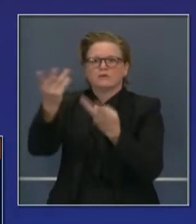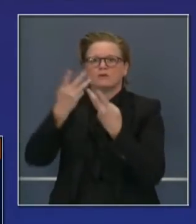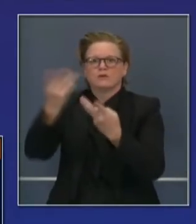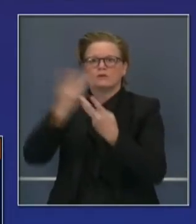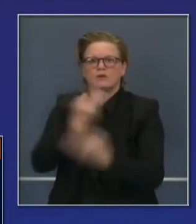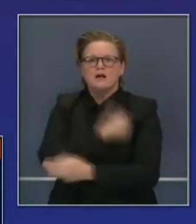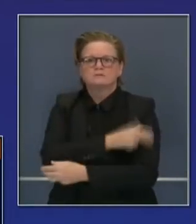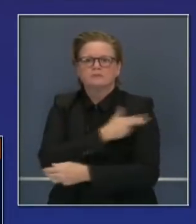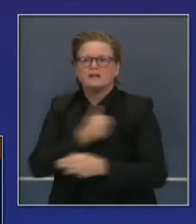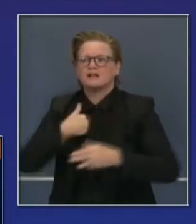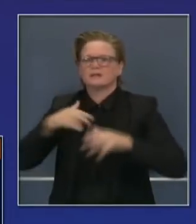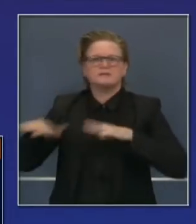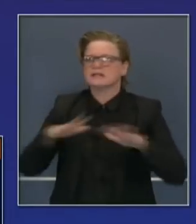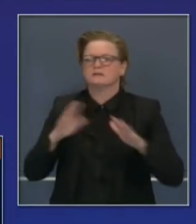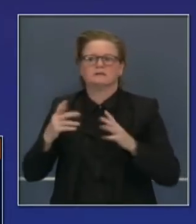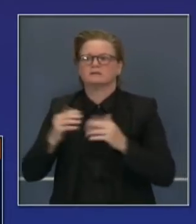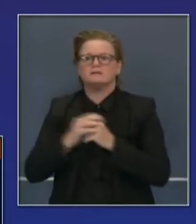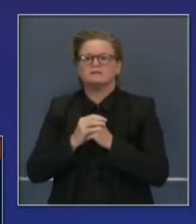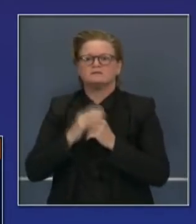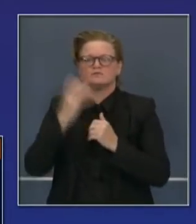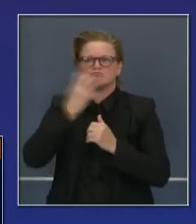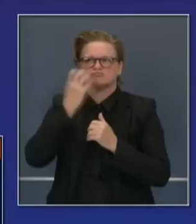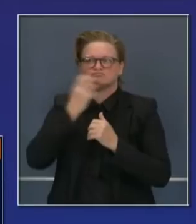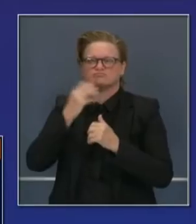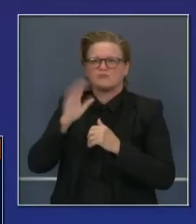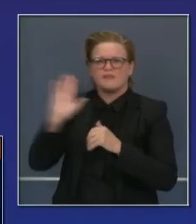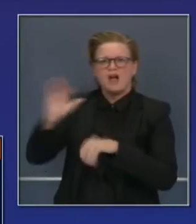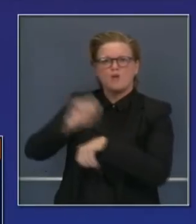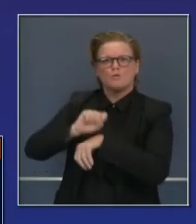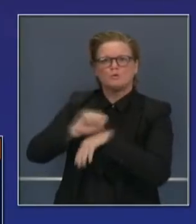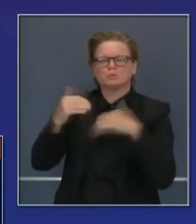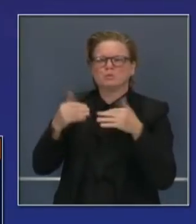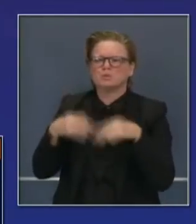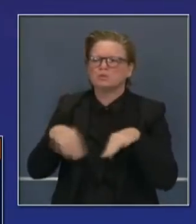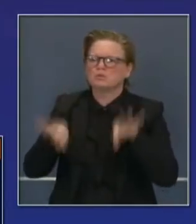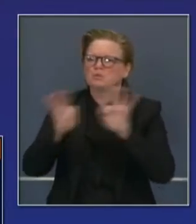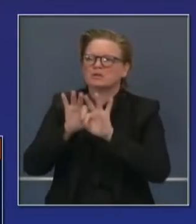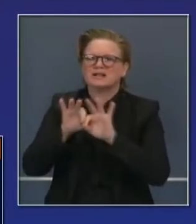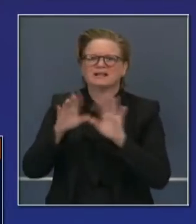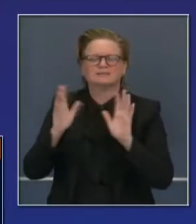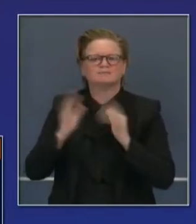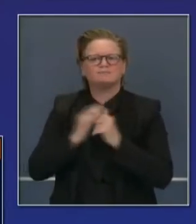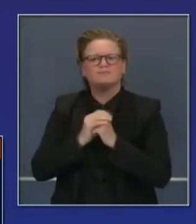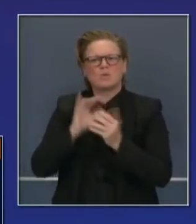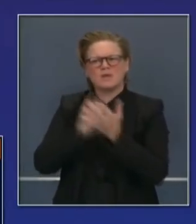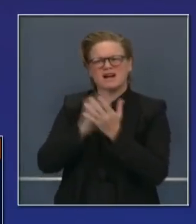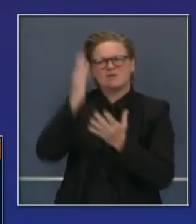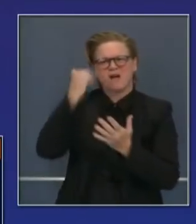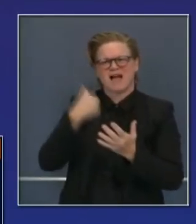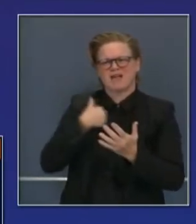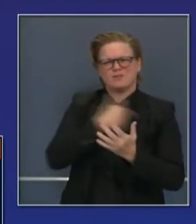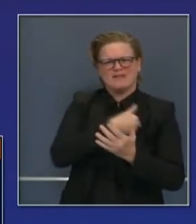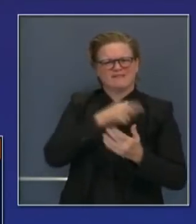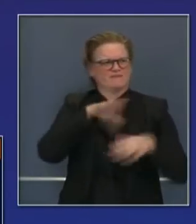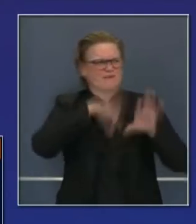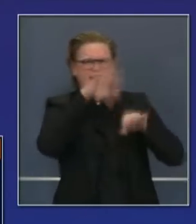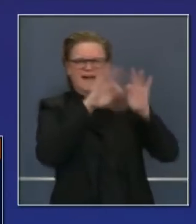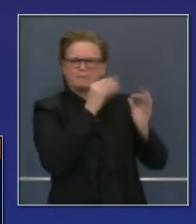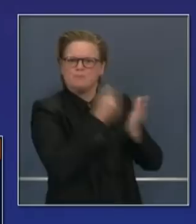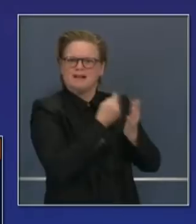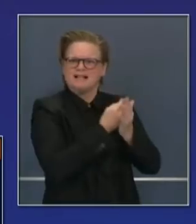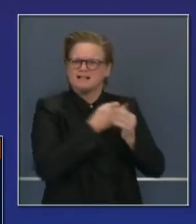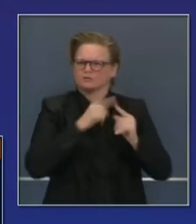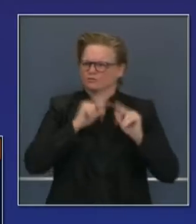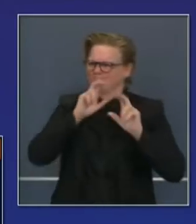profoundly challenging. And that's why we have provided hotel rooms and stipends and debit cards for our